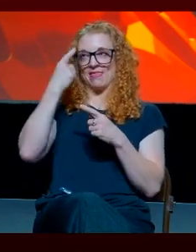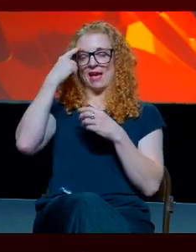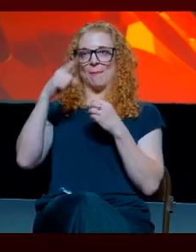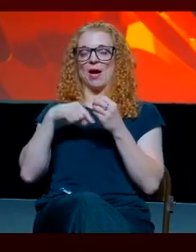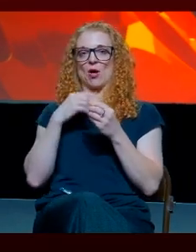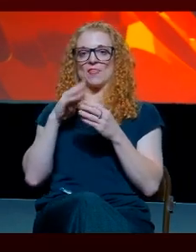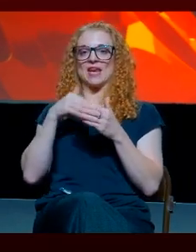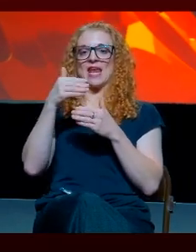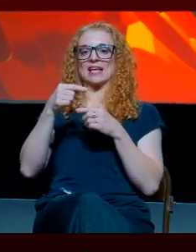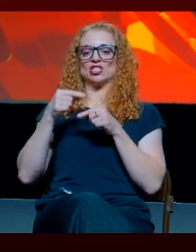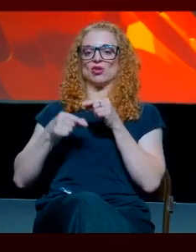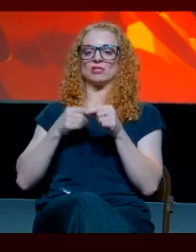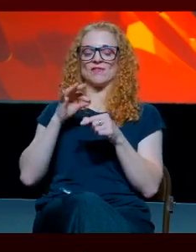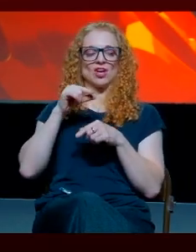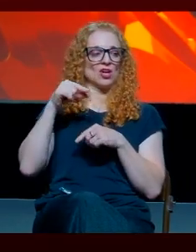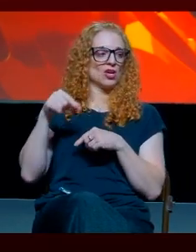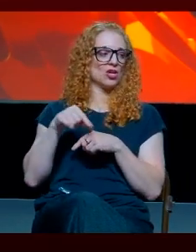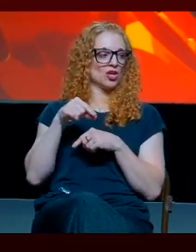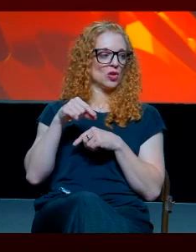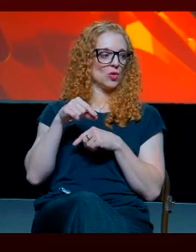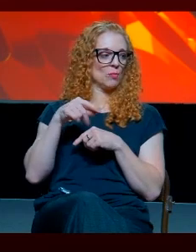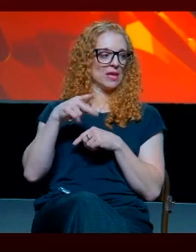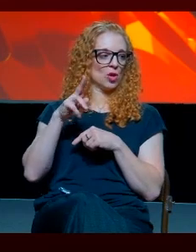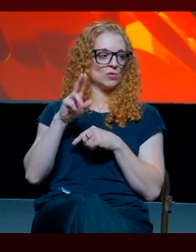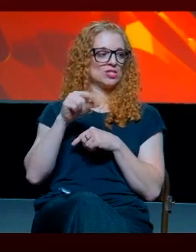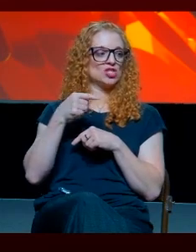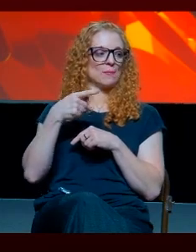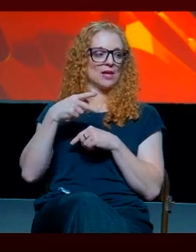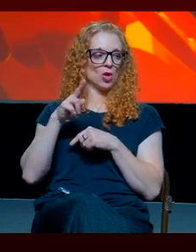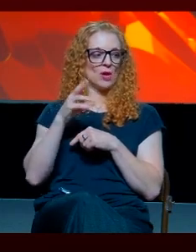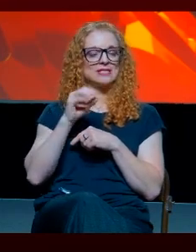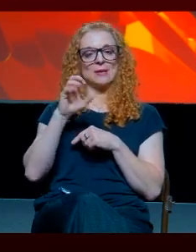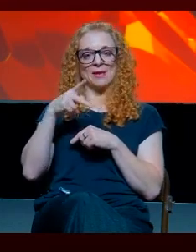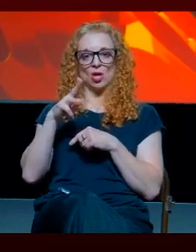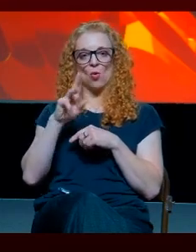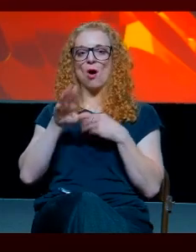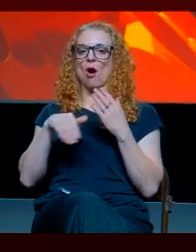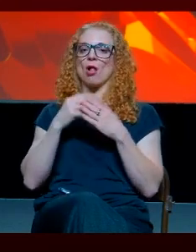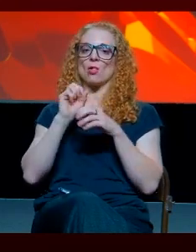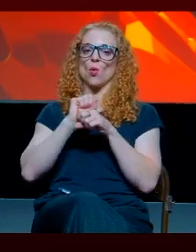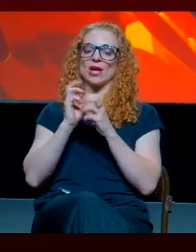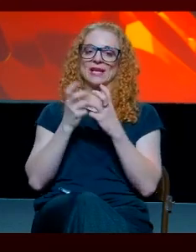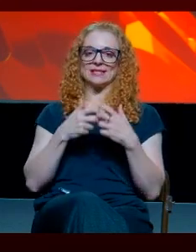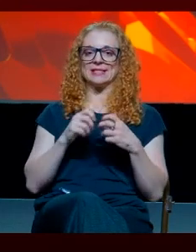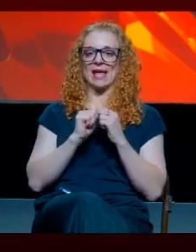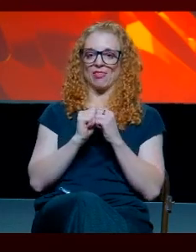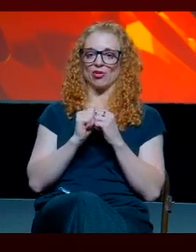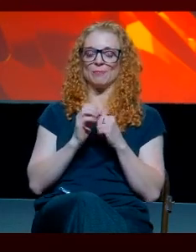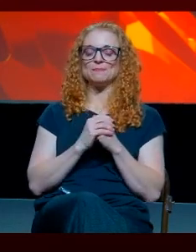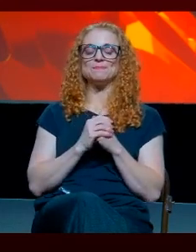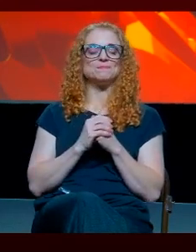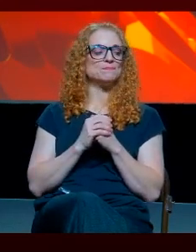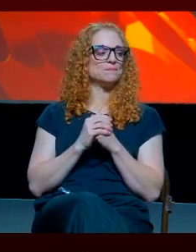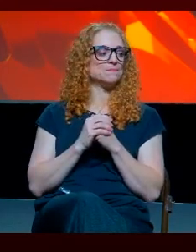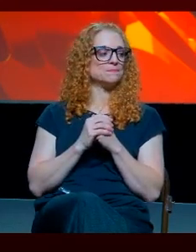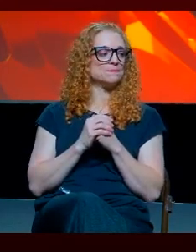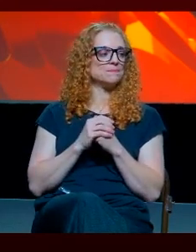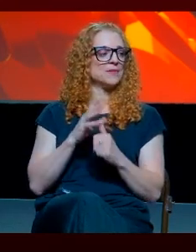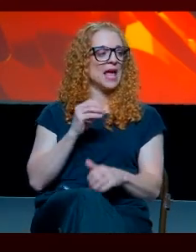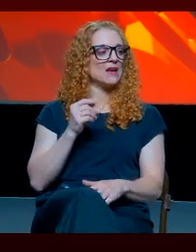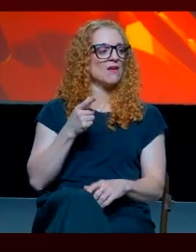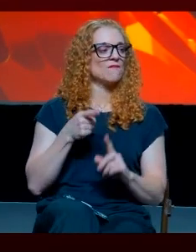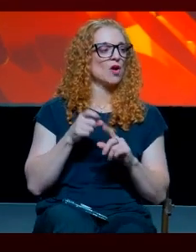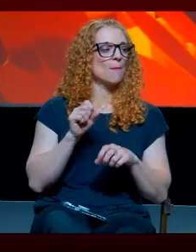the next generation of QPUs, GPUs, and CPUs all working together. And from